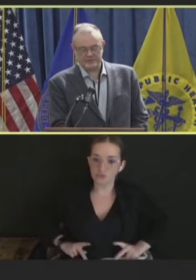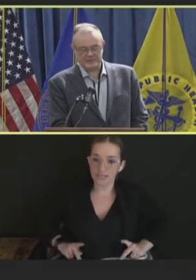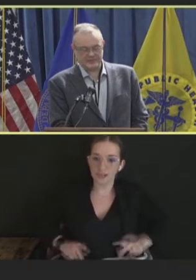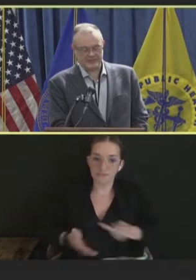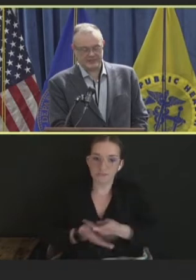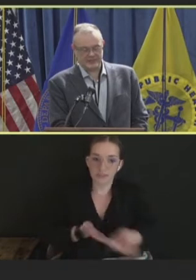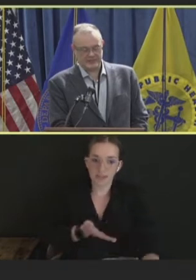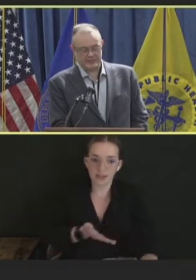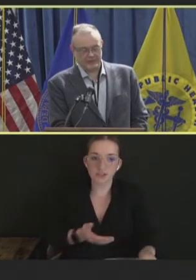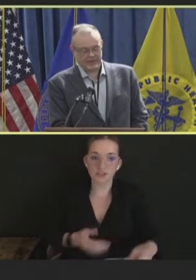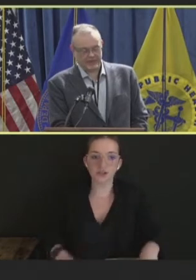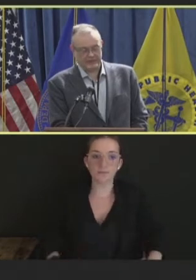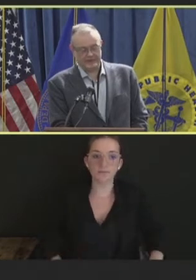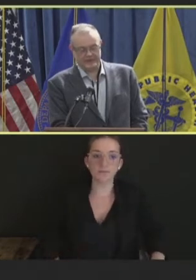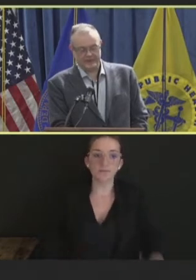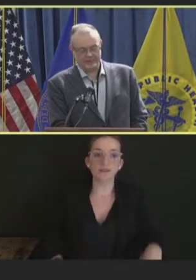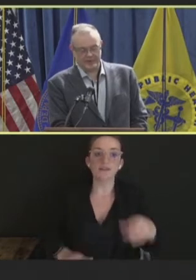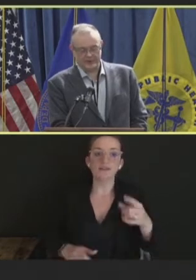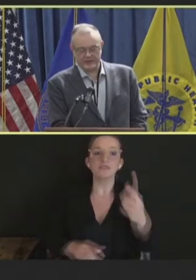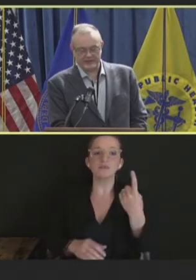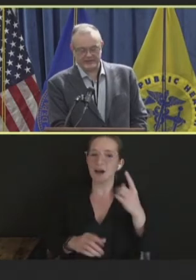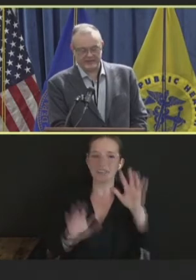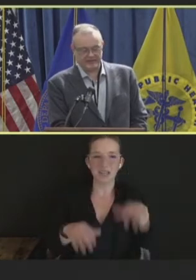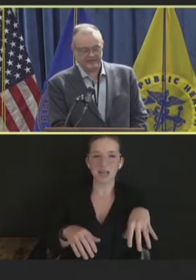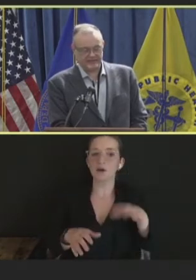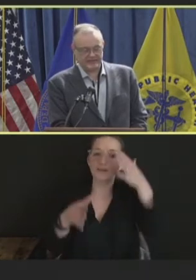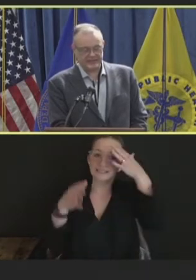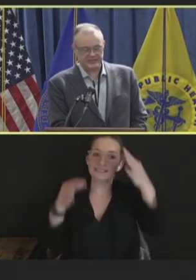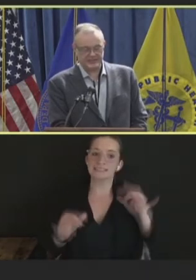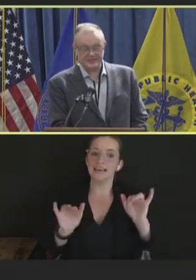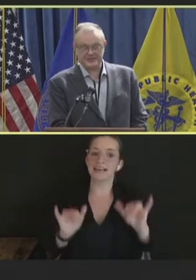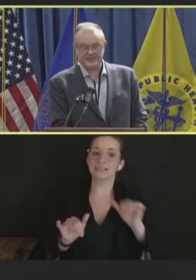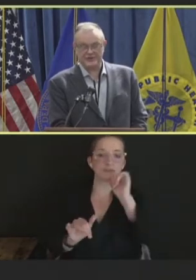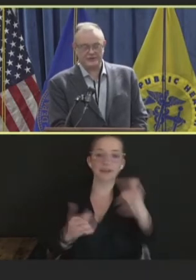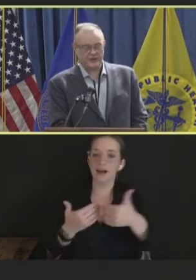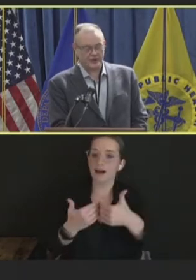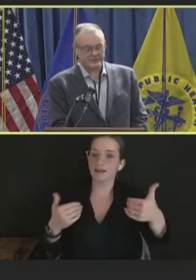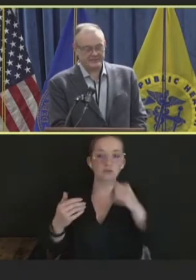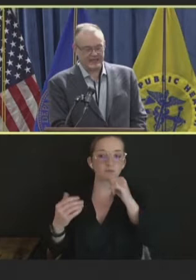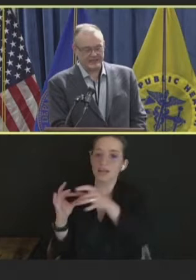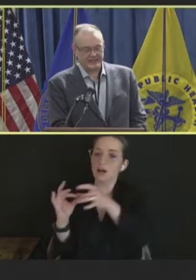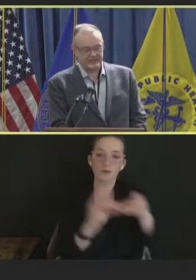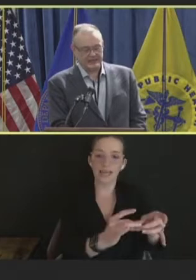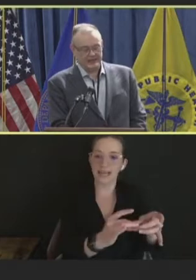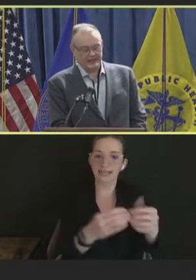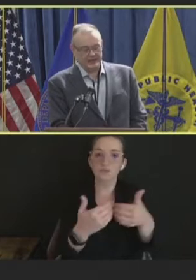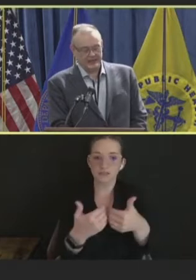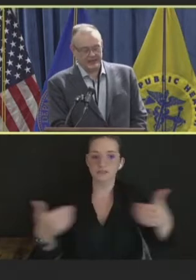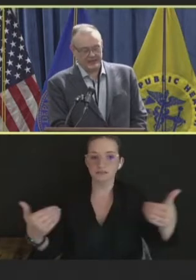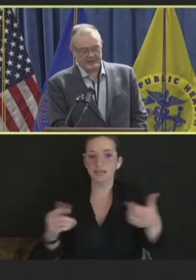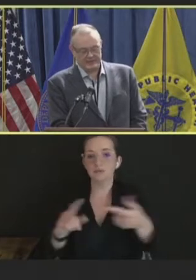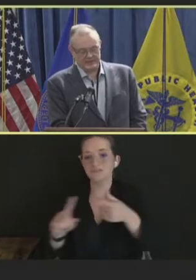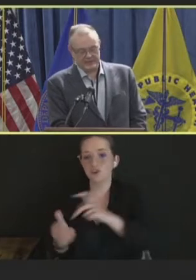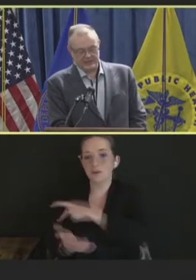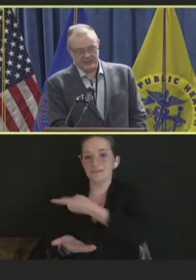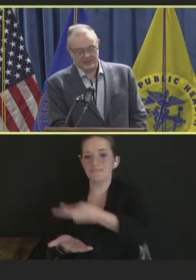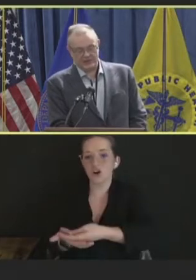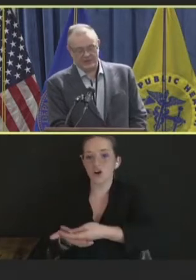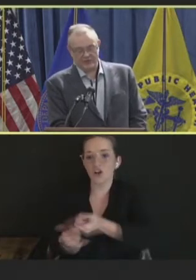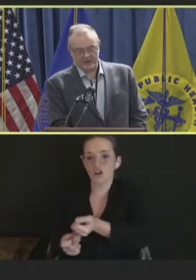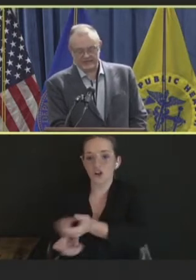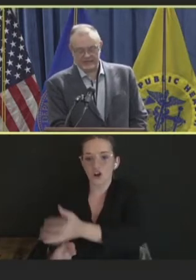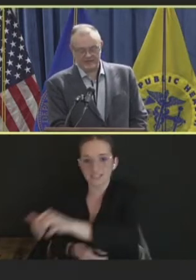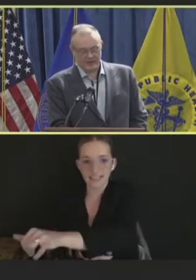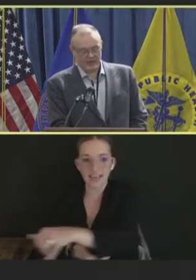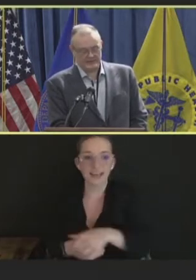was judged unrelated. It happened 30 days after the vaccination. There was an acute cholecystitis that was